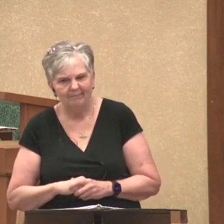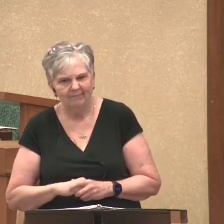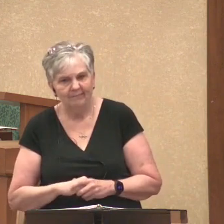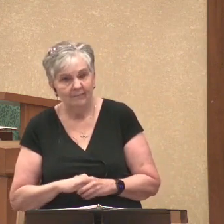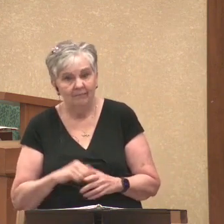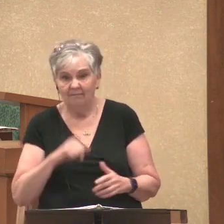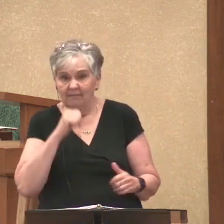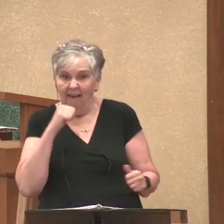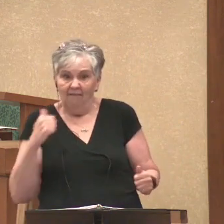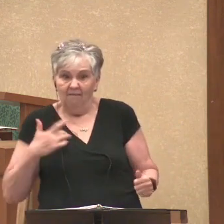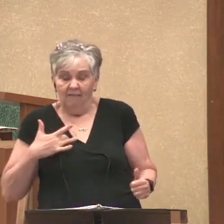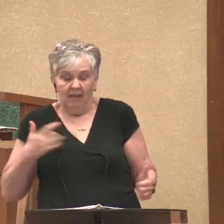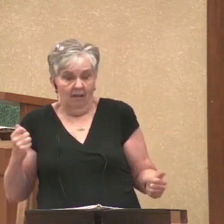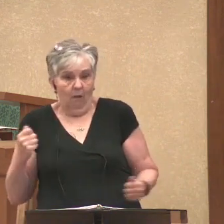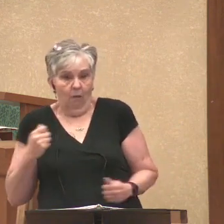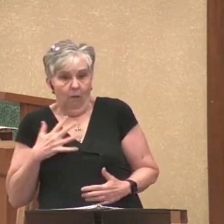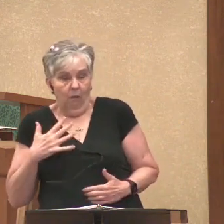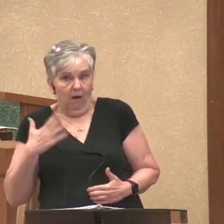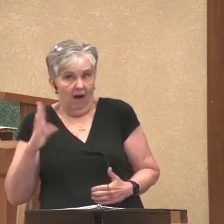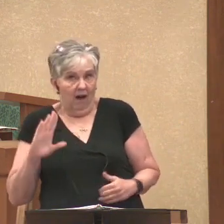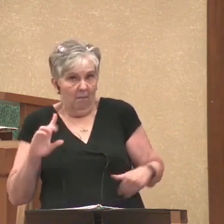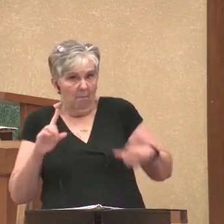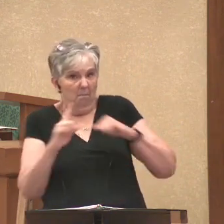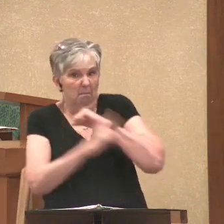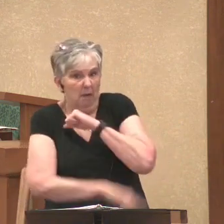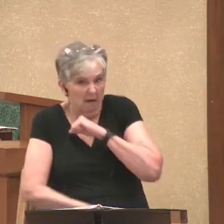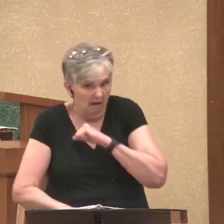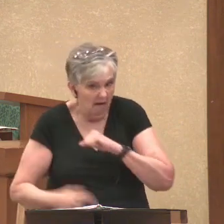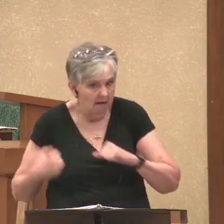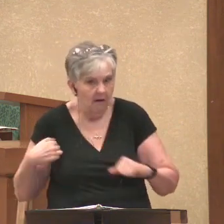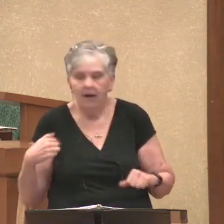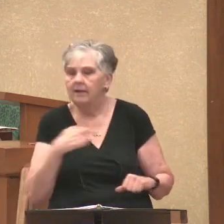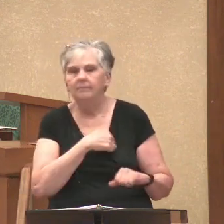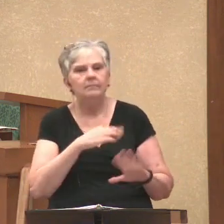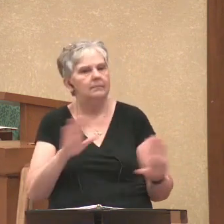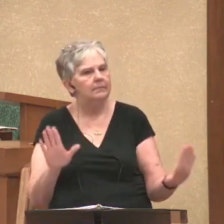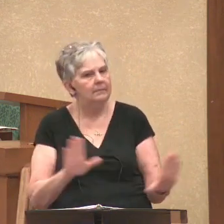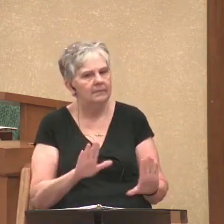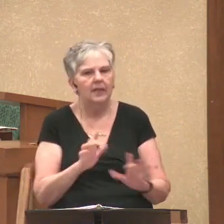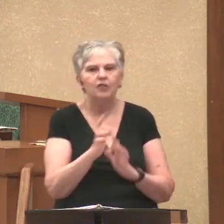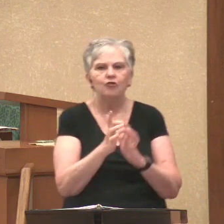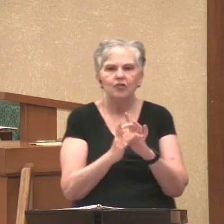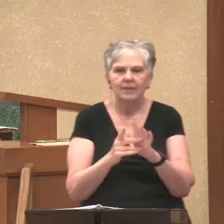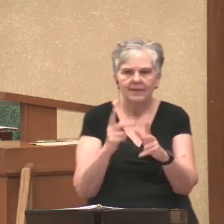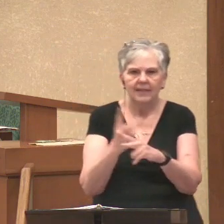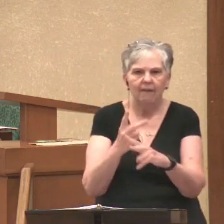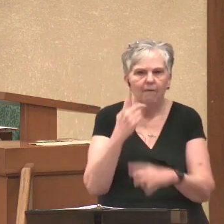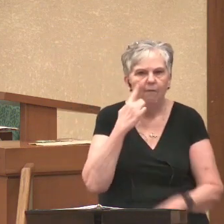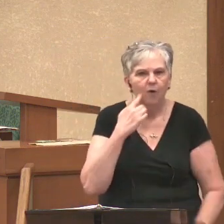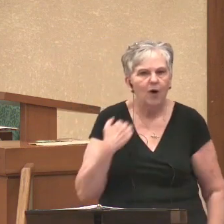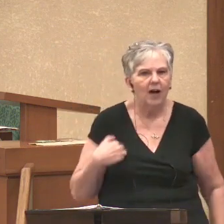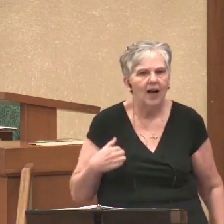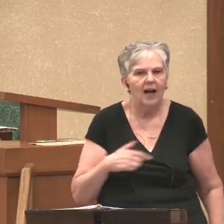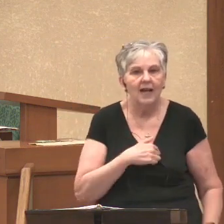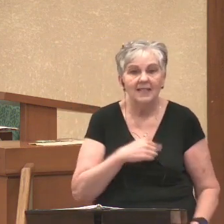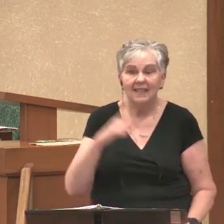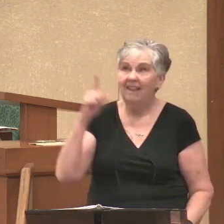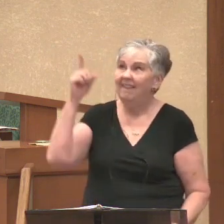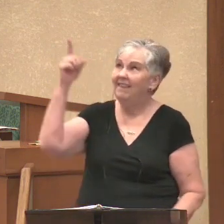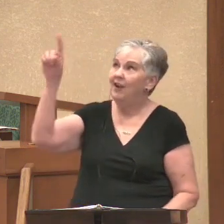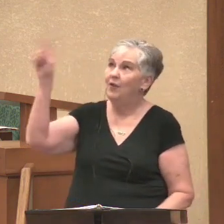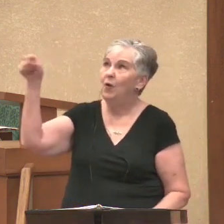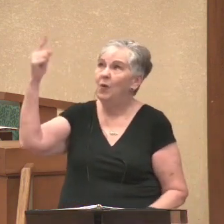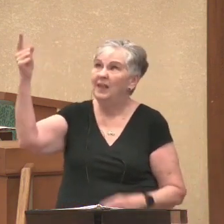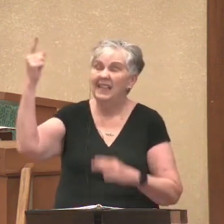punish us because Jesus has taken care of all of that for us. If there were any whiteboards in heaven, the only